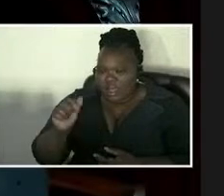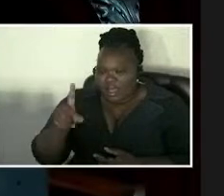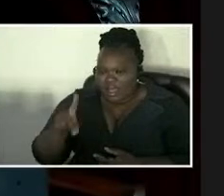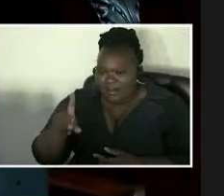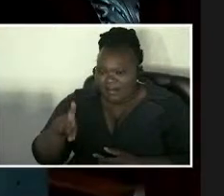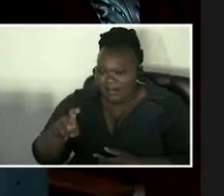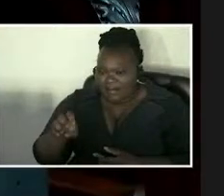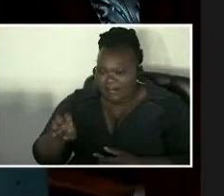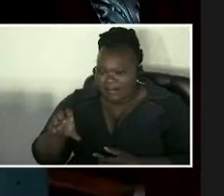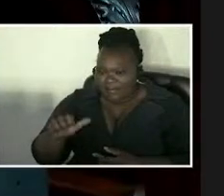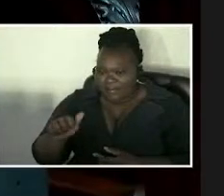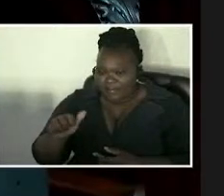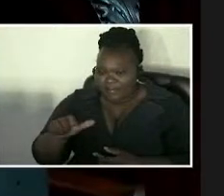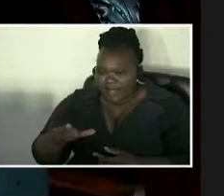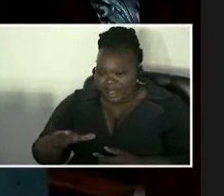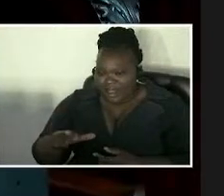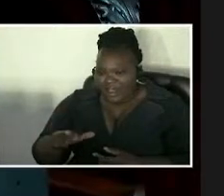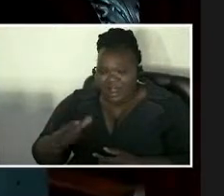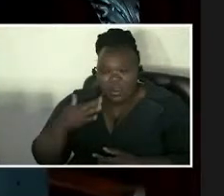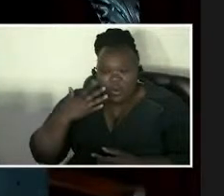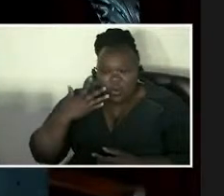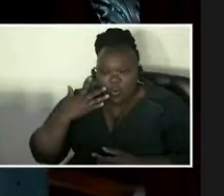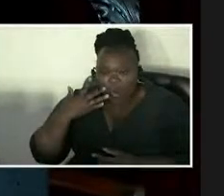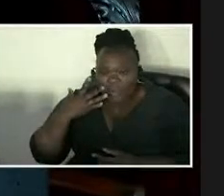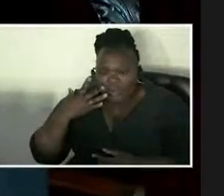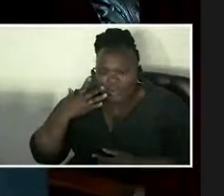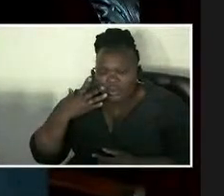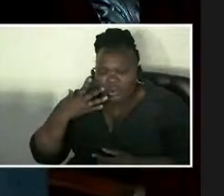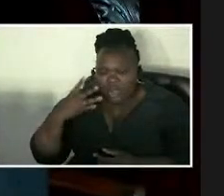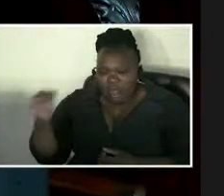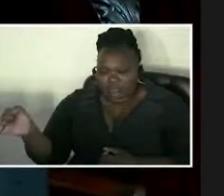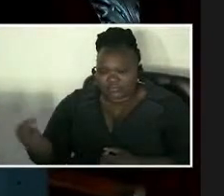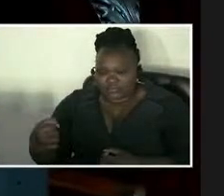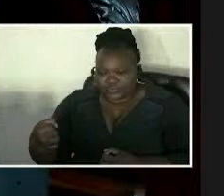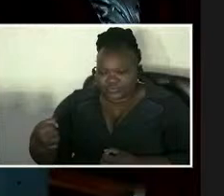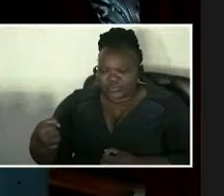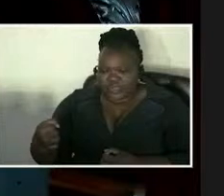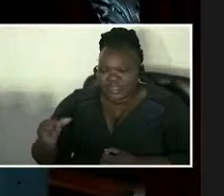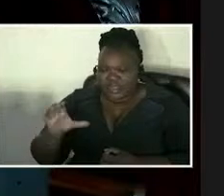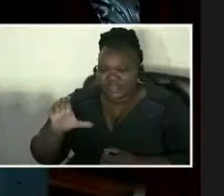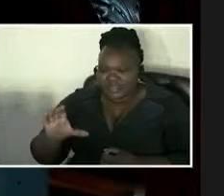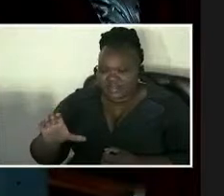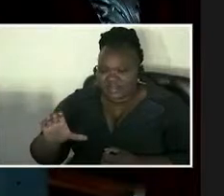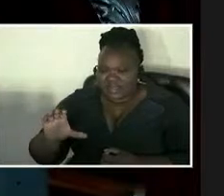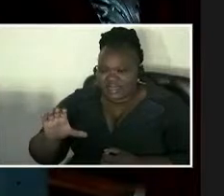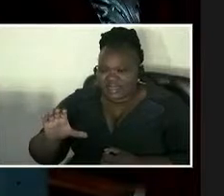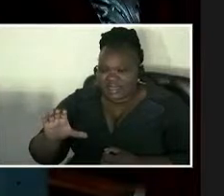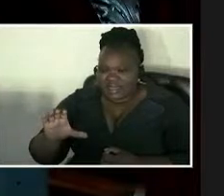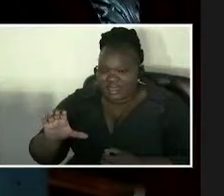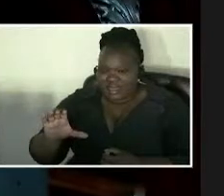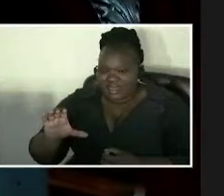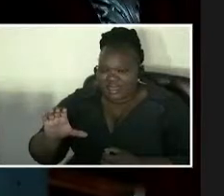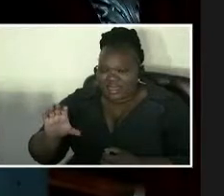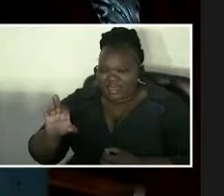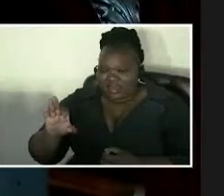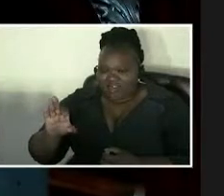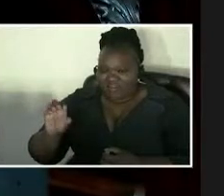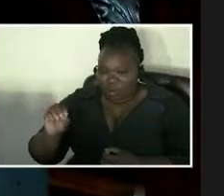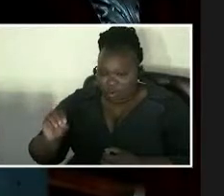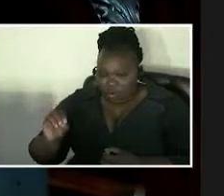when will we finally get the appointment of a permanent cefo i mean if the